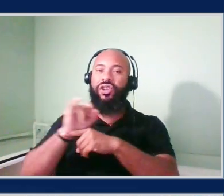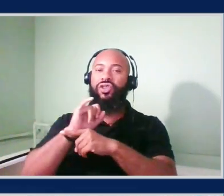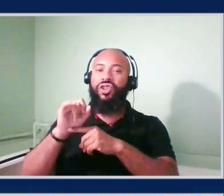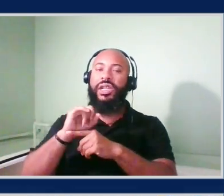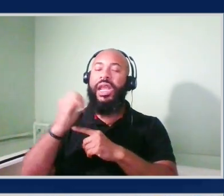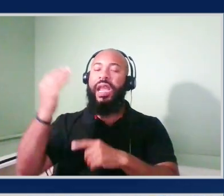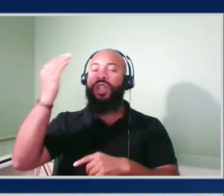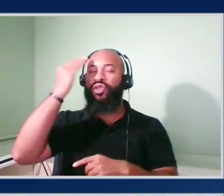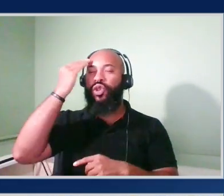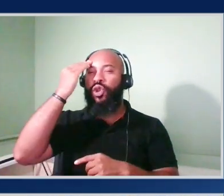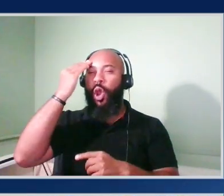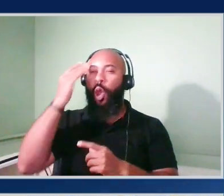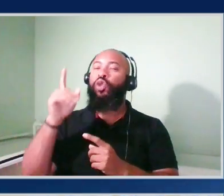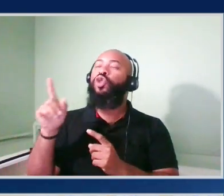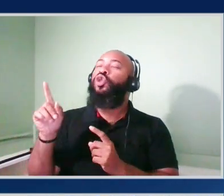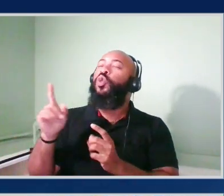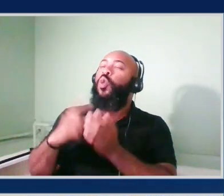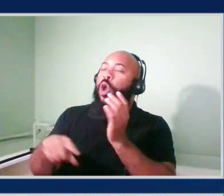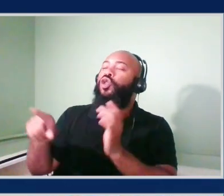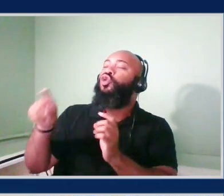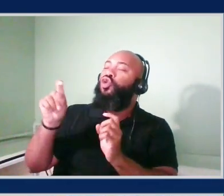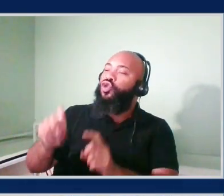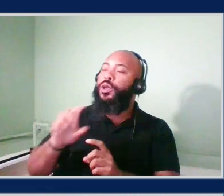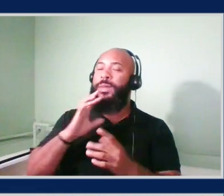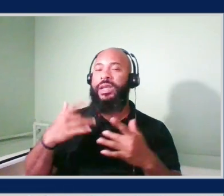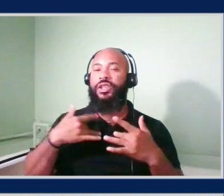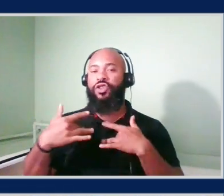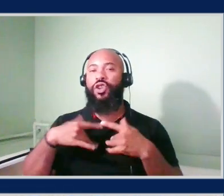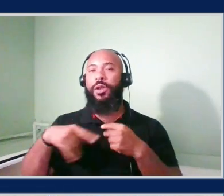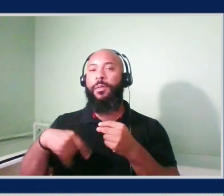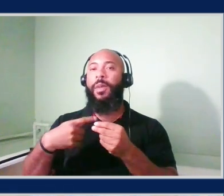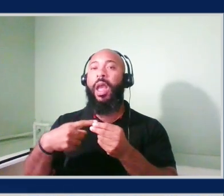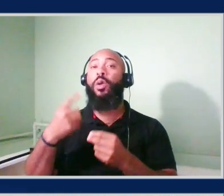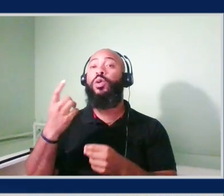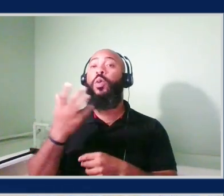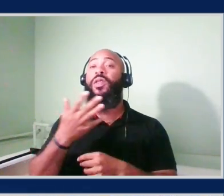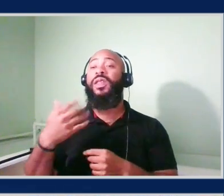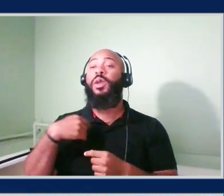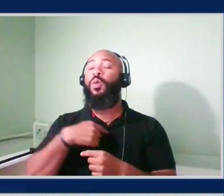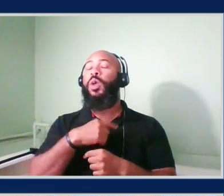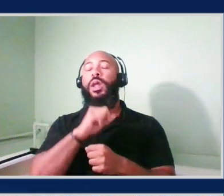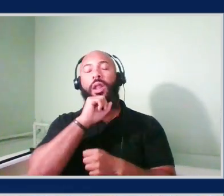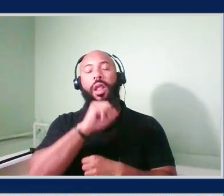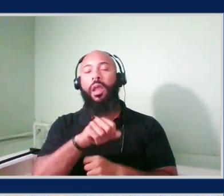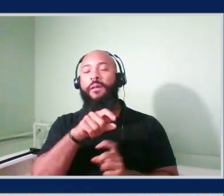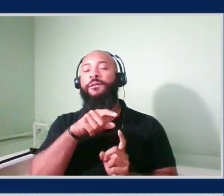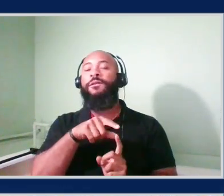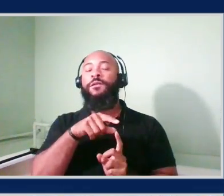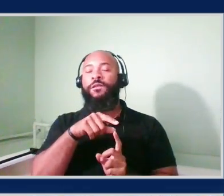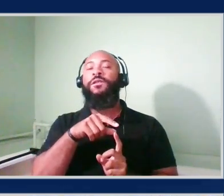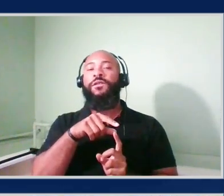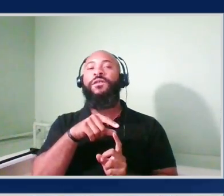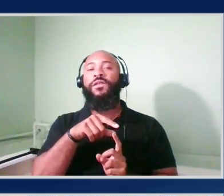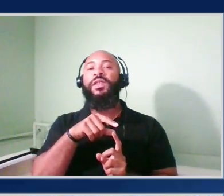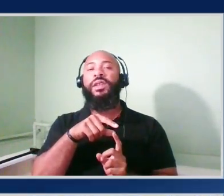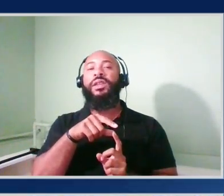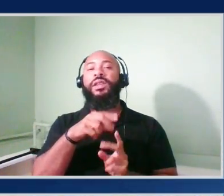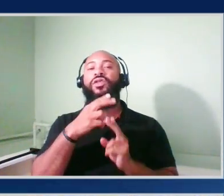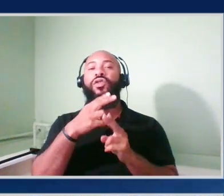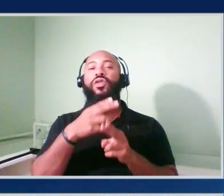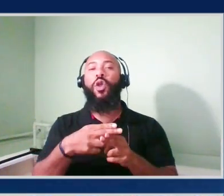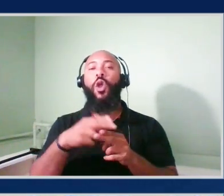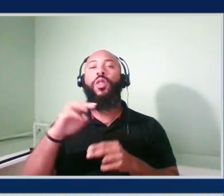you should be concerned about. And one of the things that we absolutely love is called the MITRE